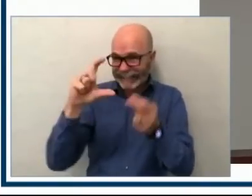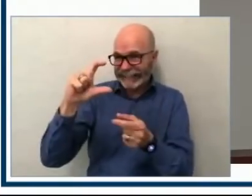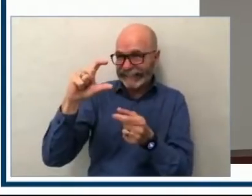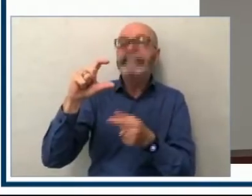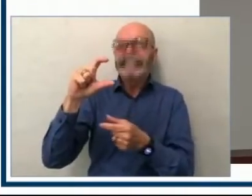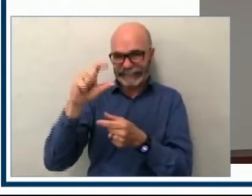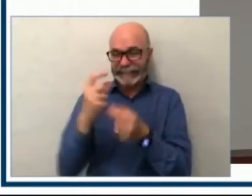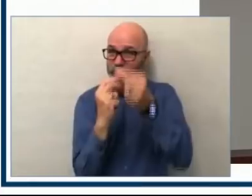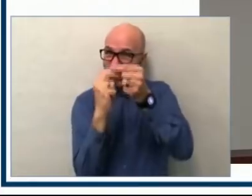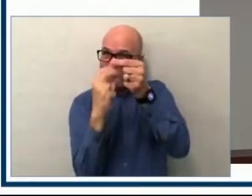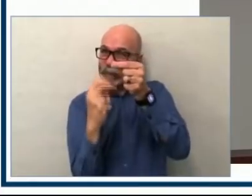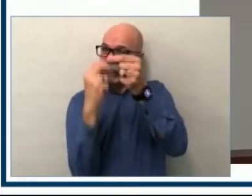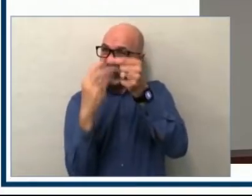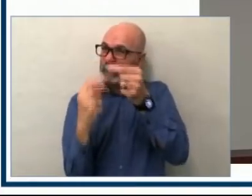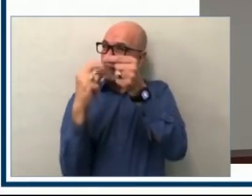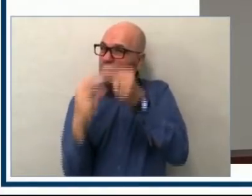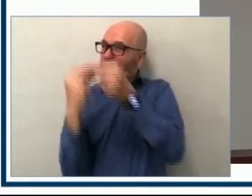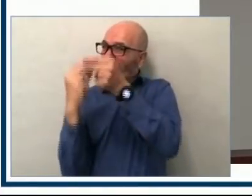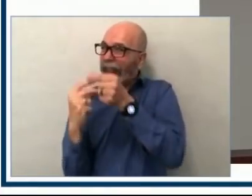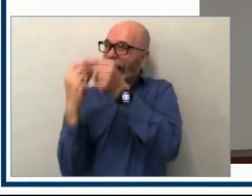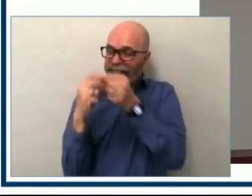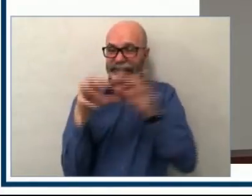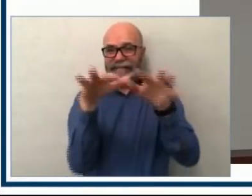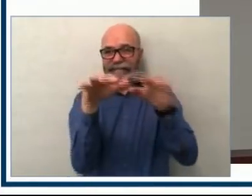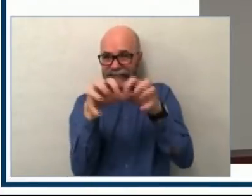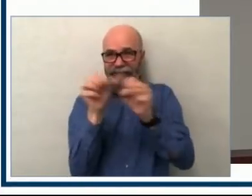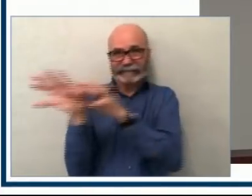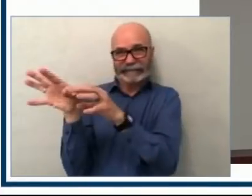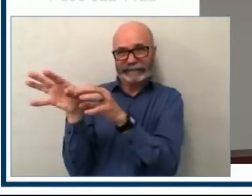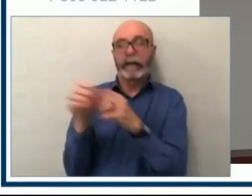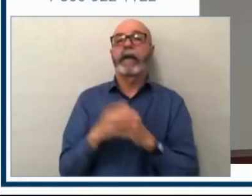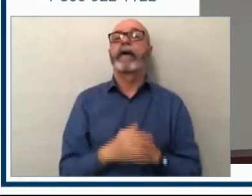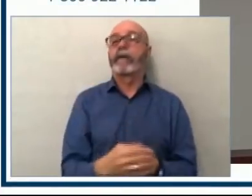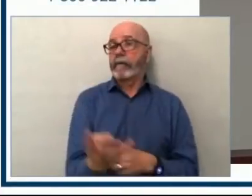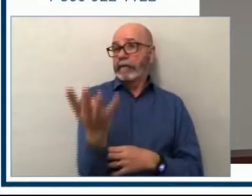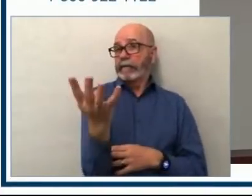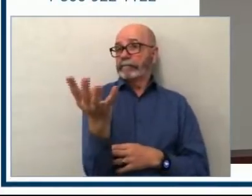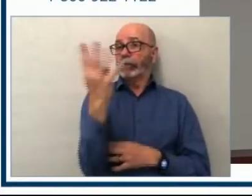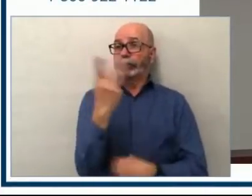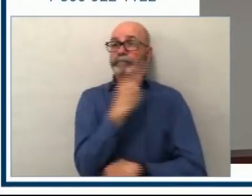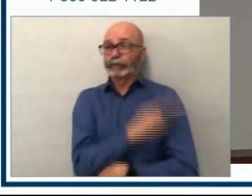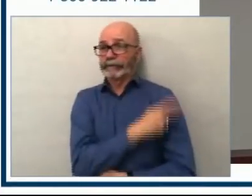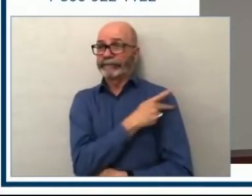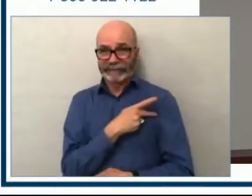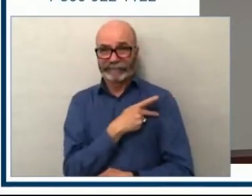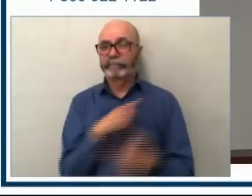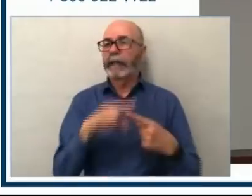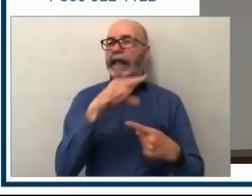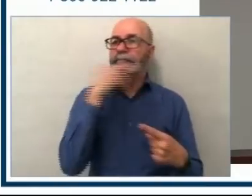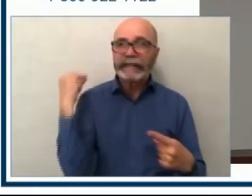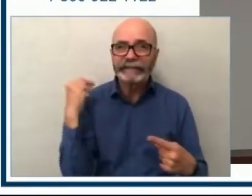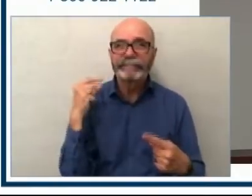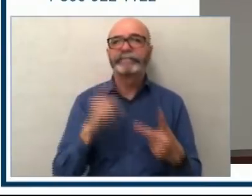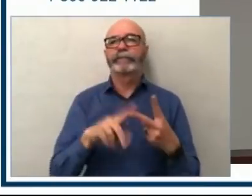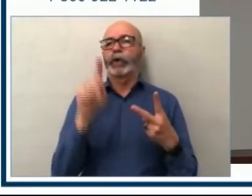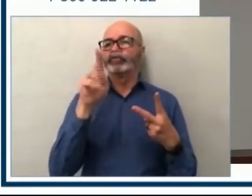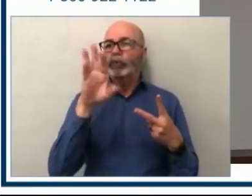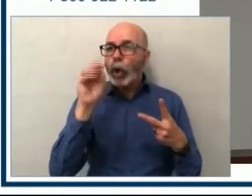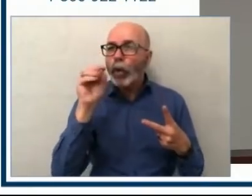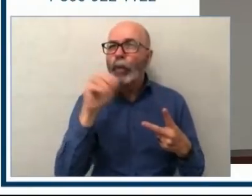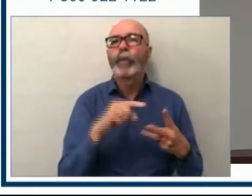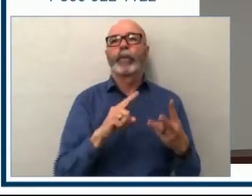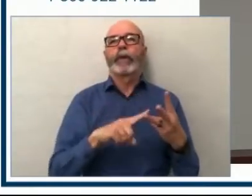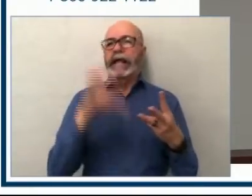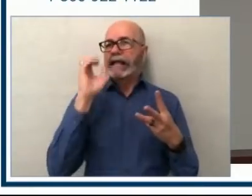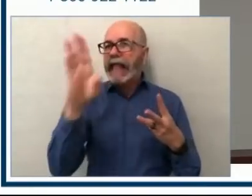4 healthcare worker clinics running this week in Halifax, Truro, Kentville, and Cape Breton, and the final 3 healthcare worker clinics